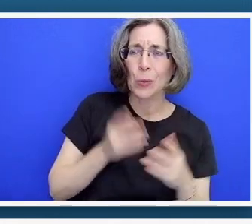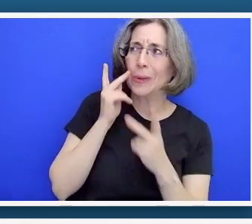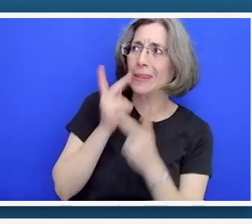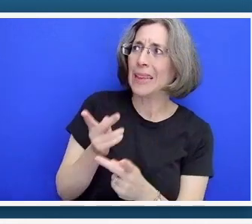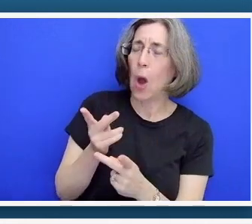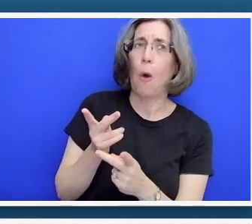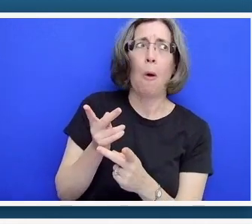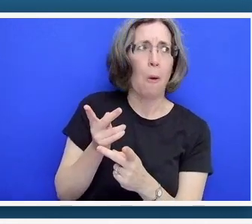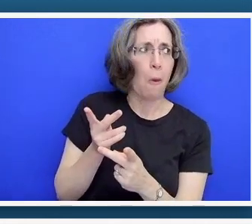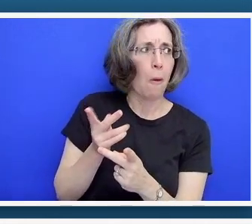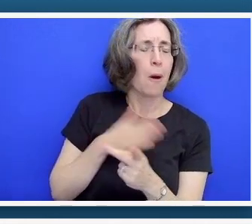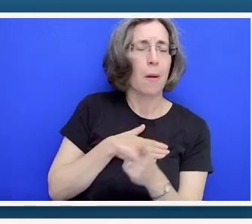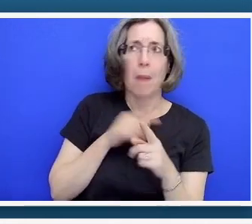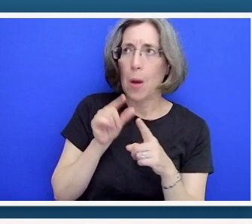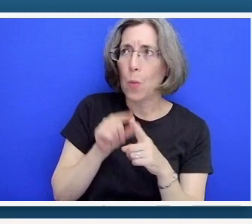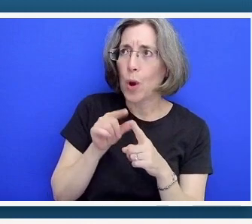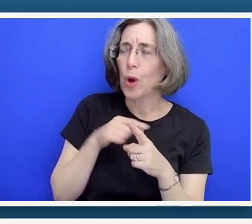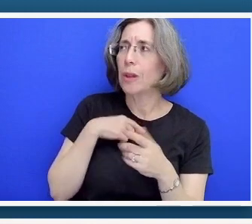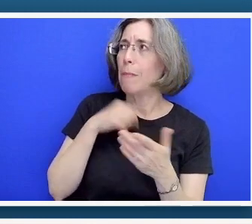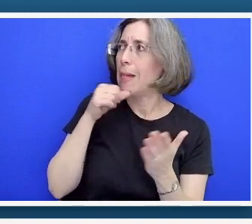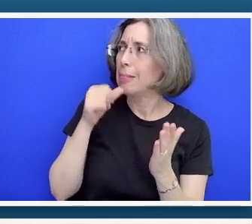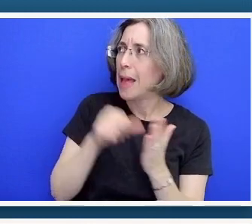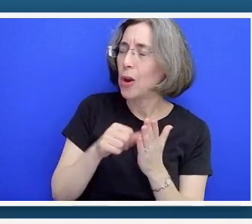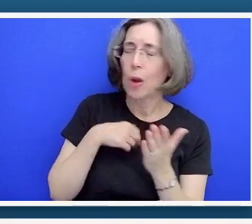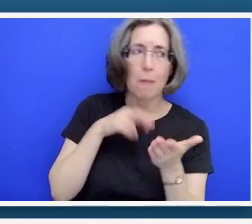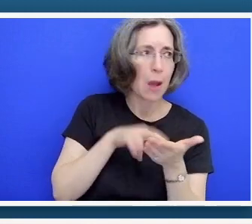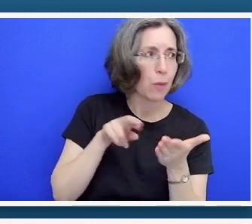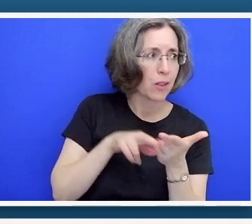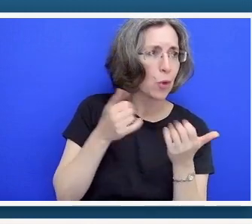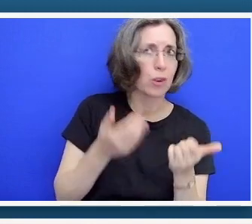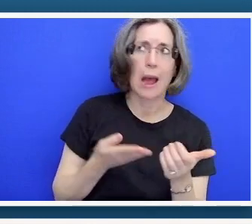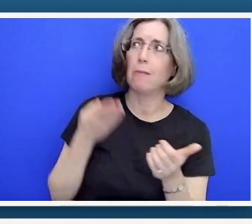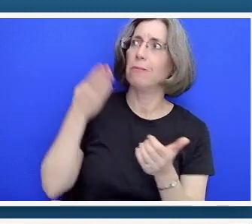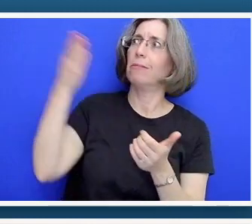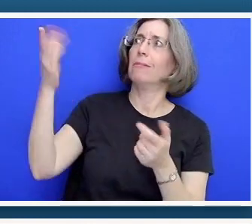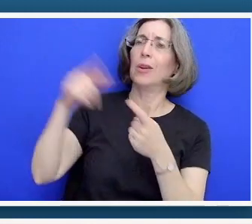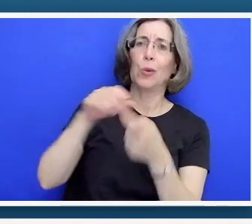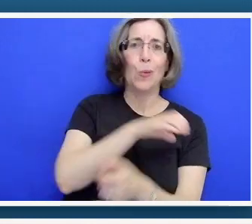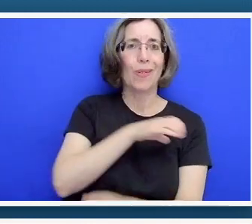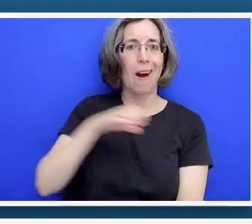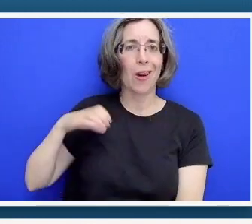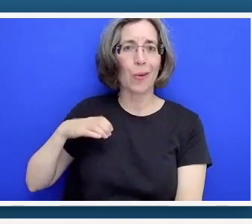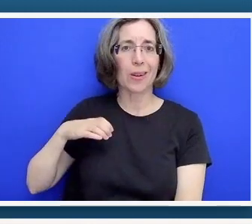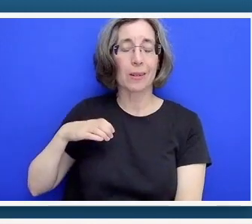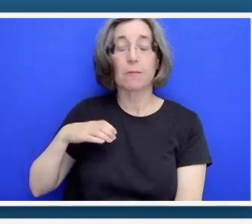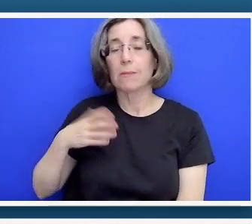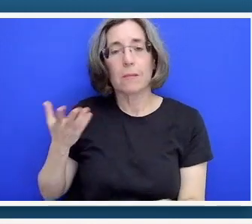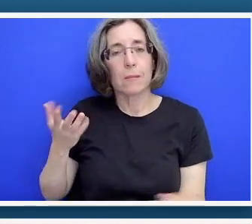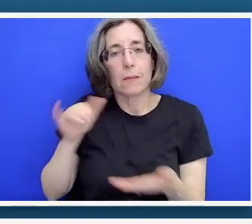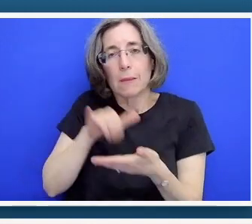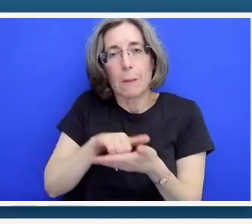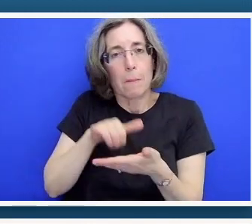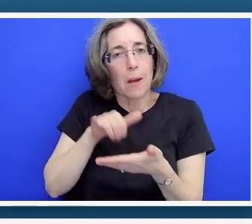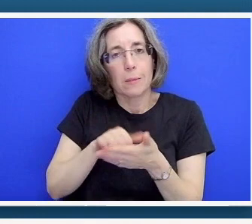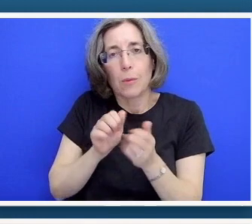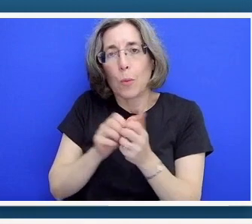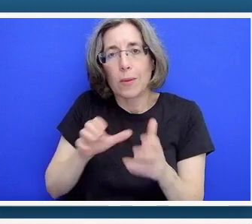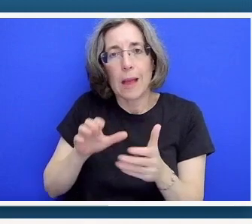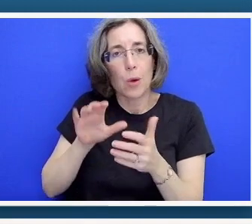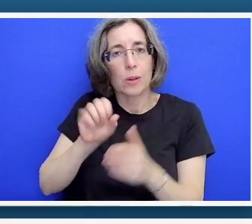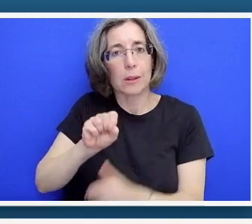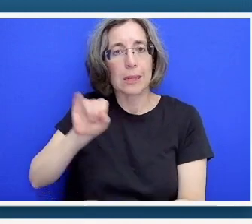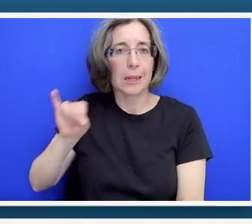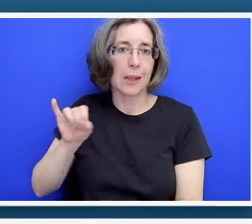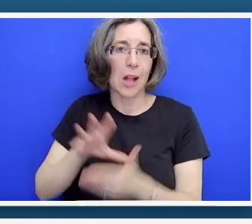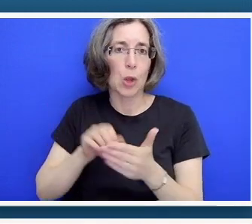their research has gotten all the way to the halls of Congress. And I wouldn't have been able to do that without the Smithsonian Learning Lab giving them the